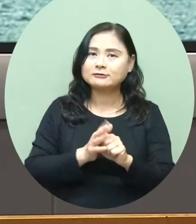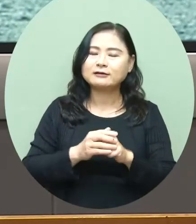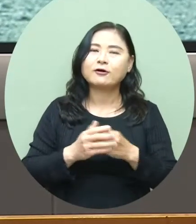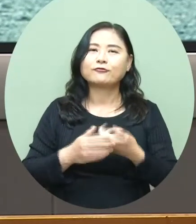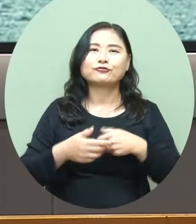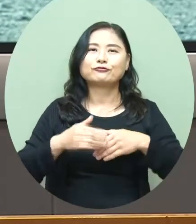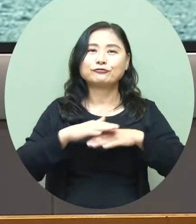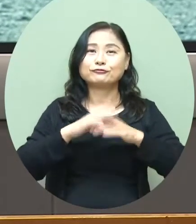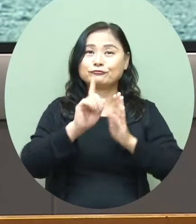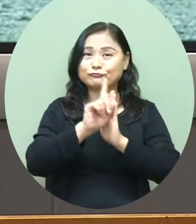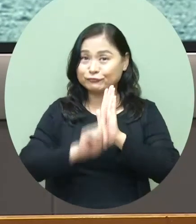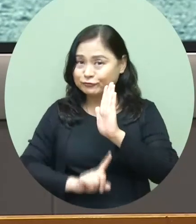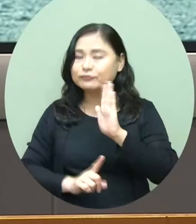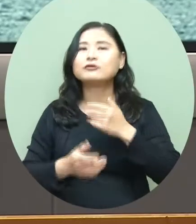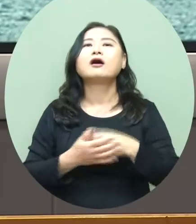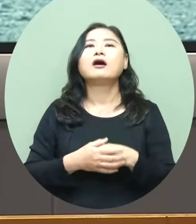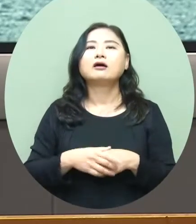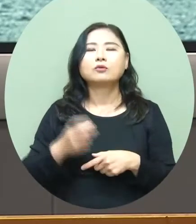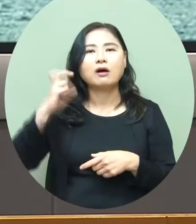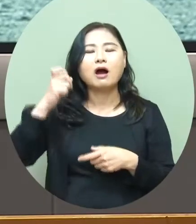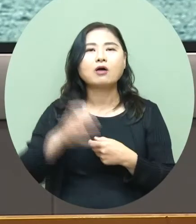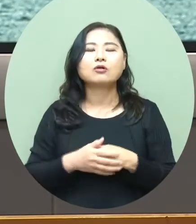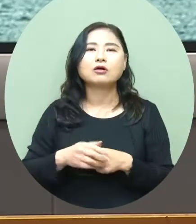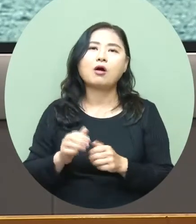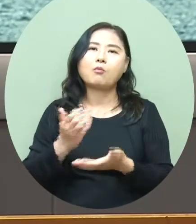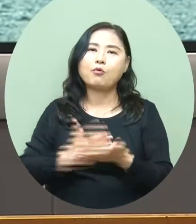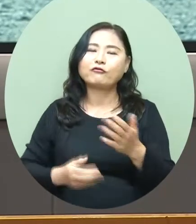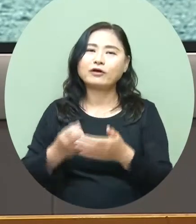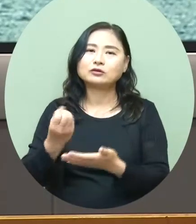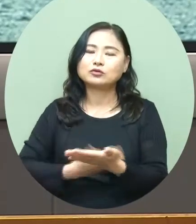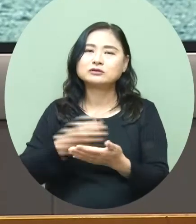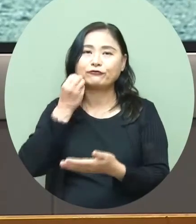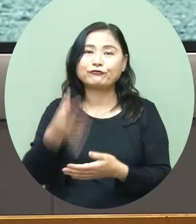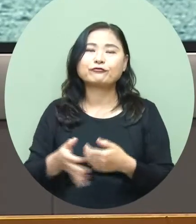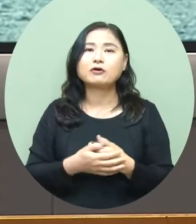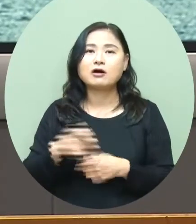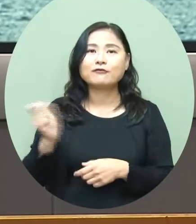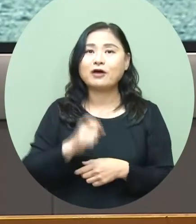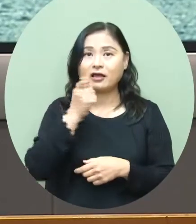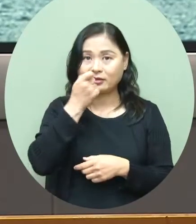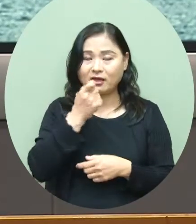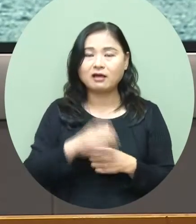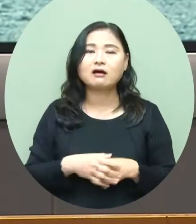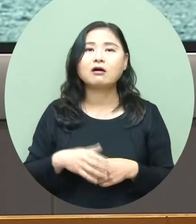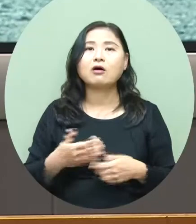or there's a steady downward trend in infections. Some measures may be